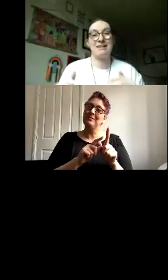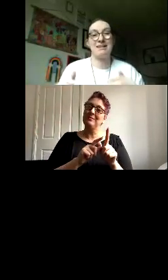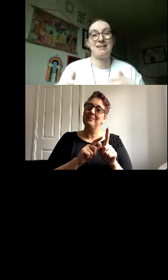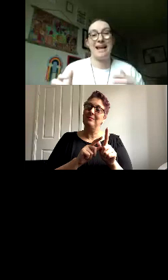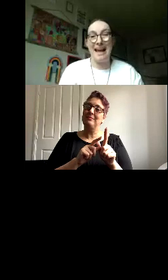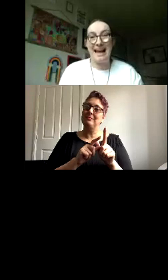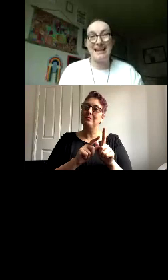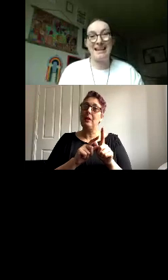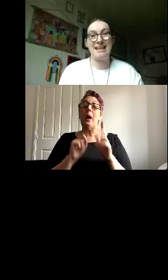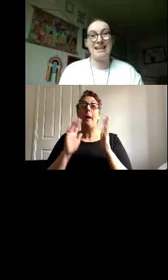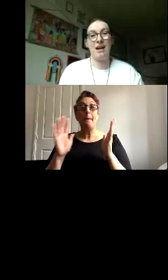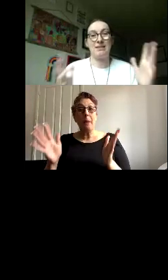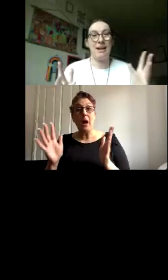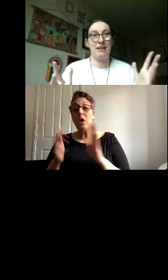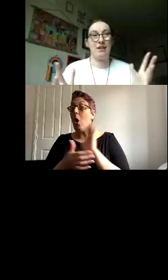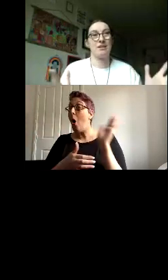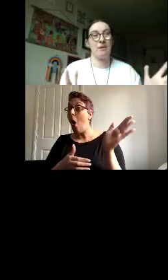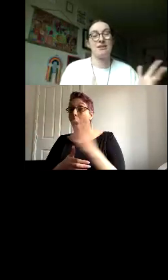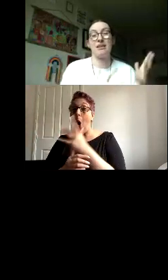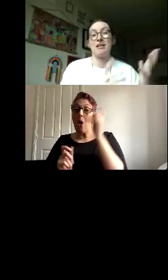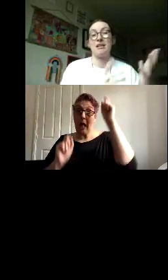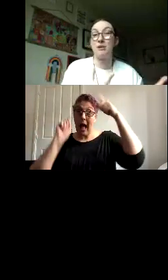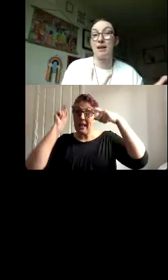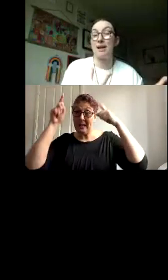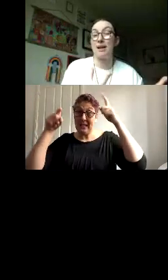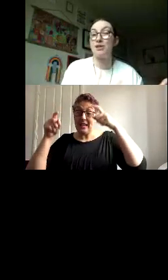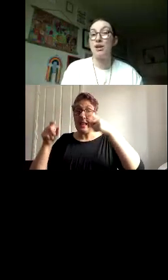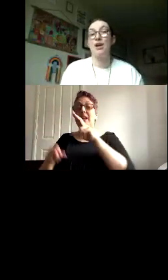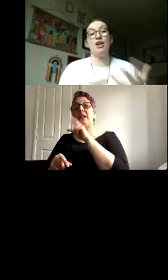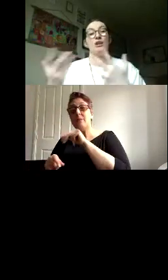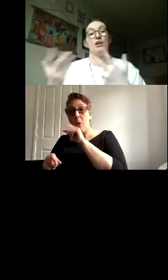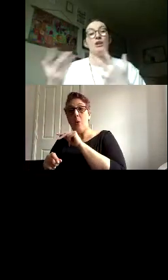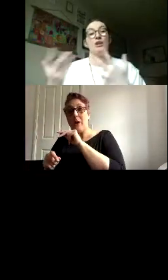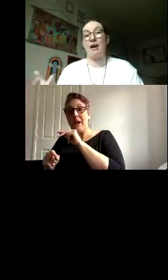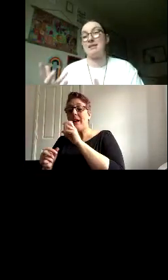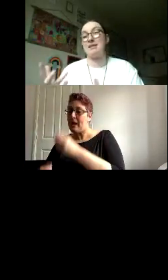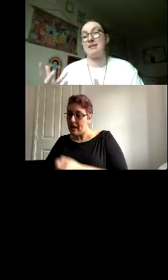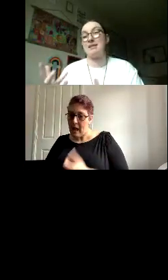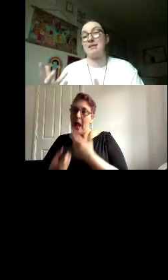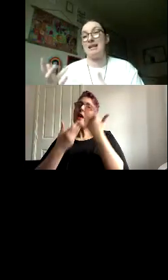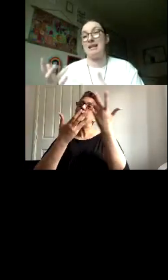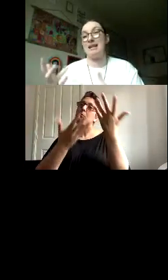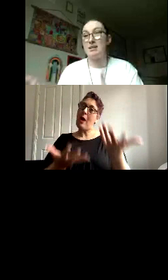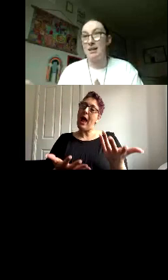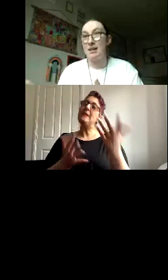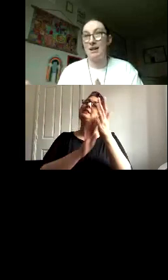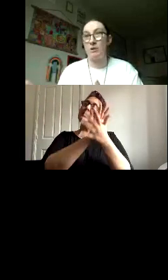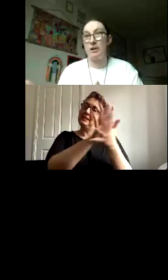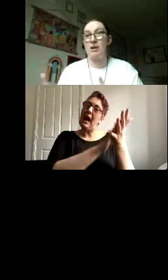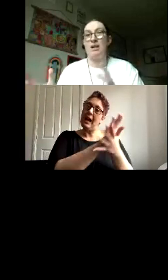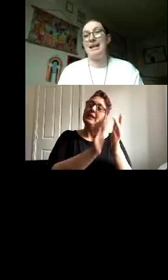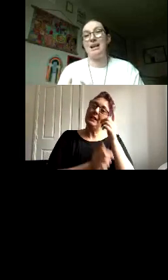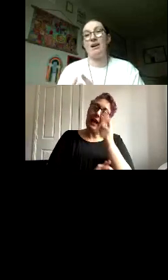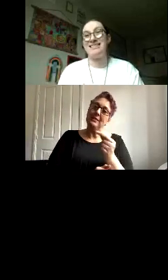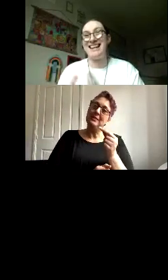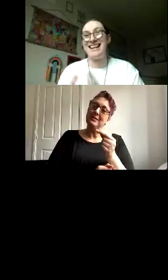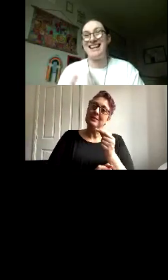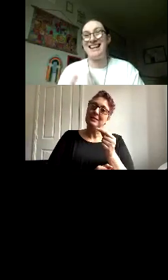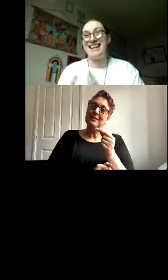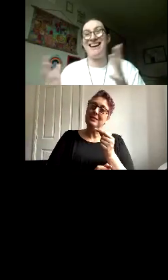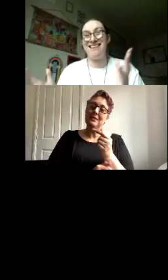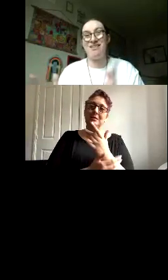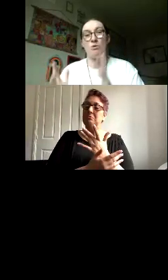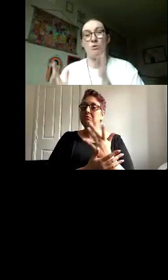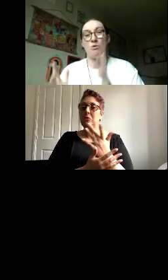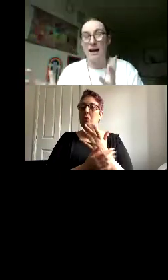express any idea. You can express in a spoken language, you can express in a sign language, any idea